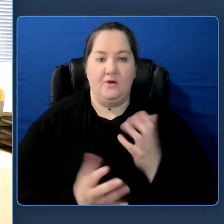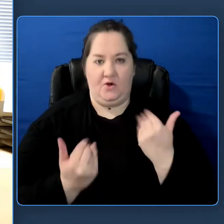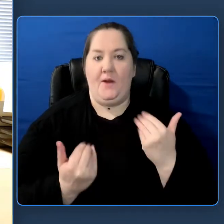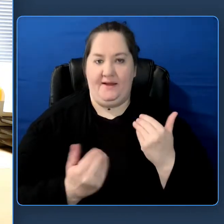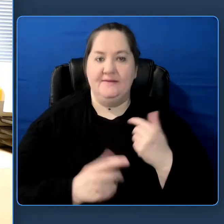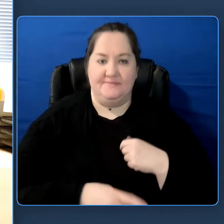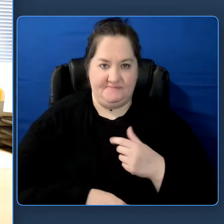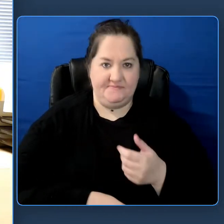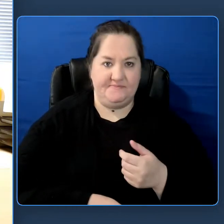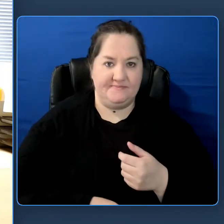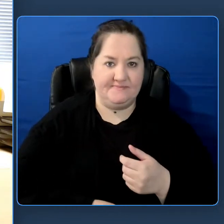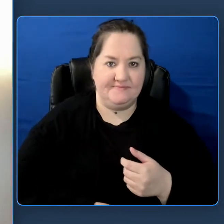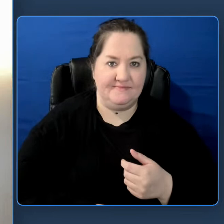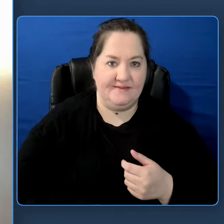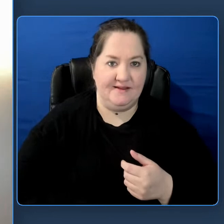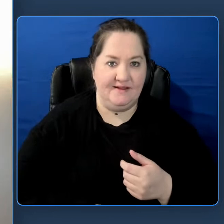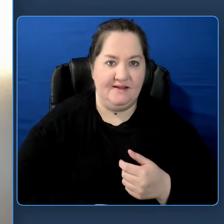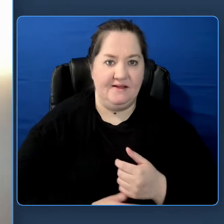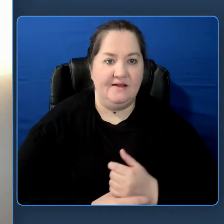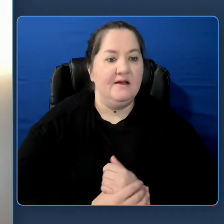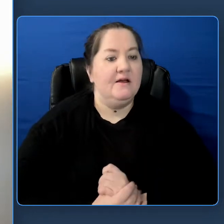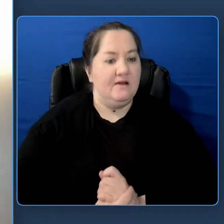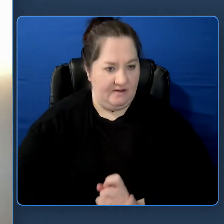Go ahead, Michael.